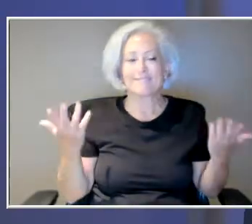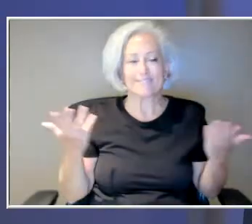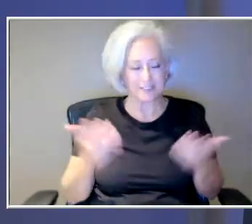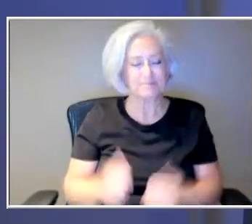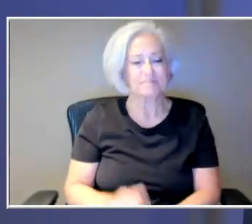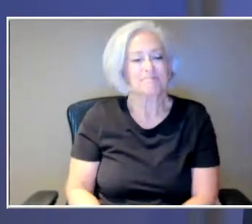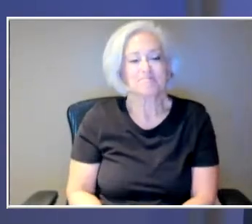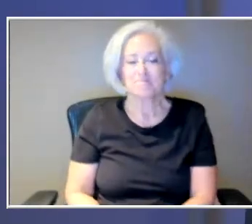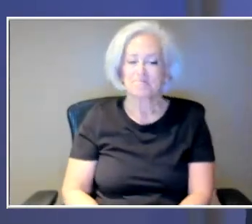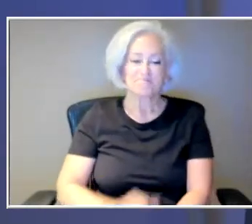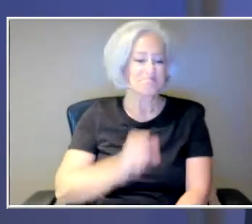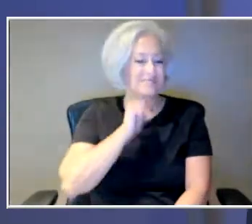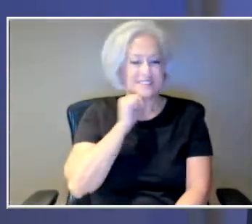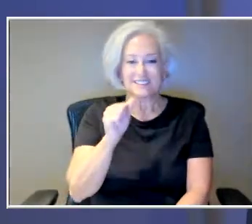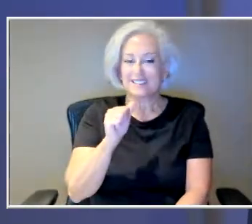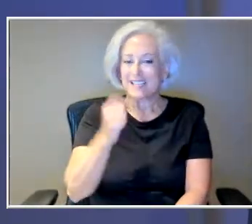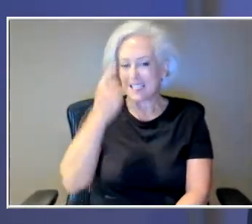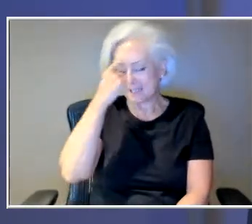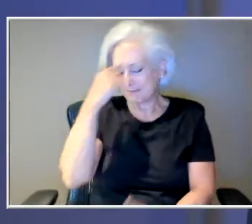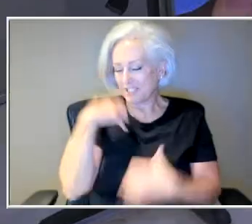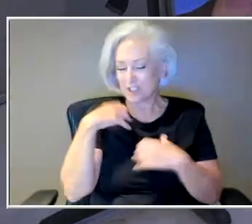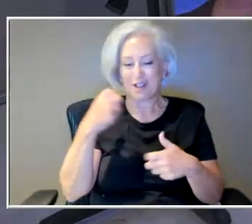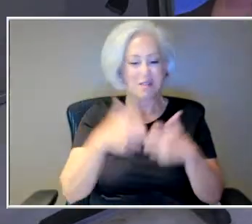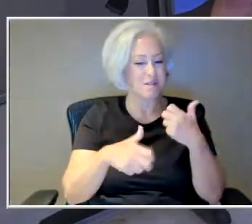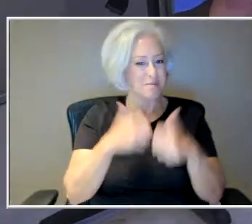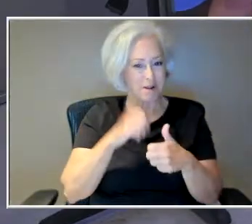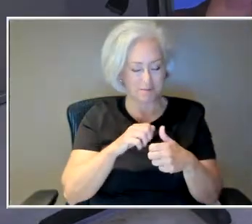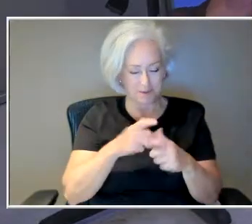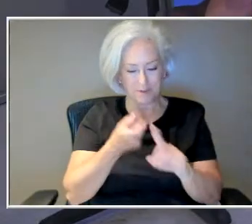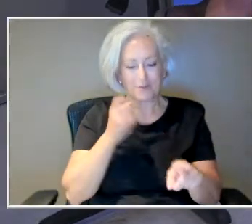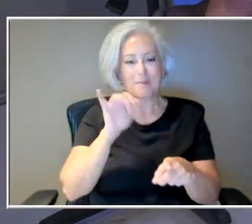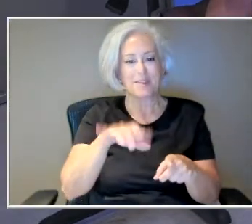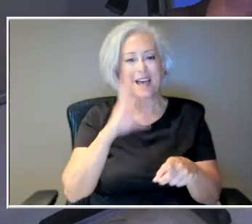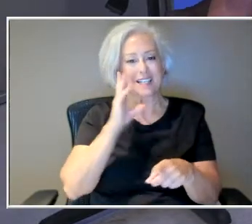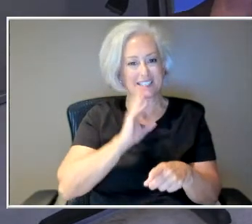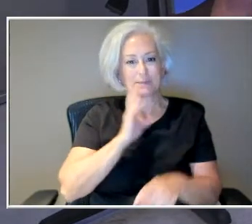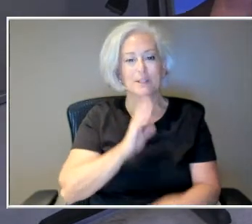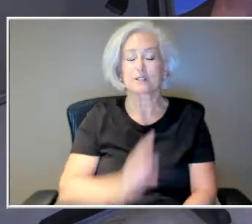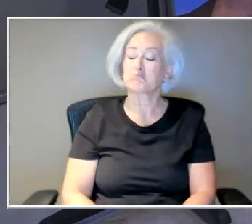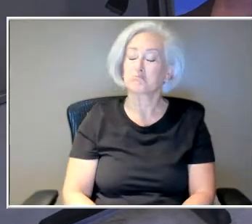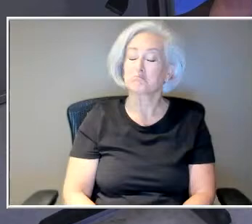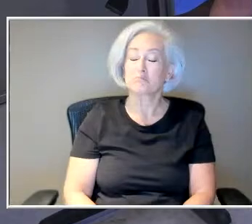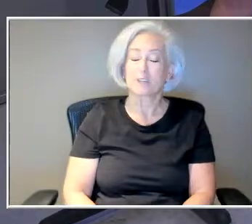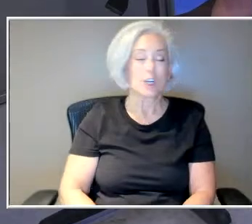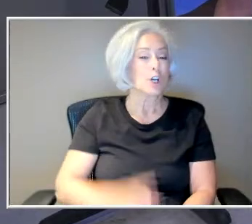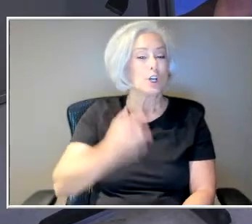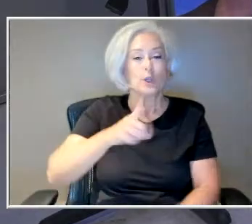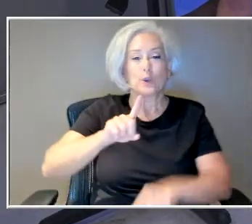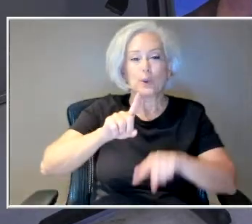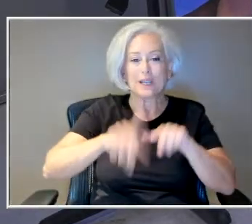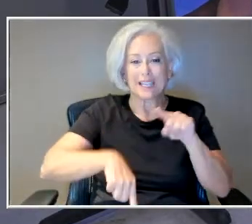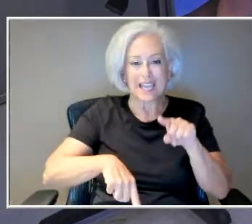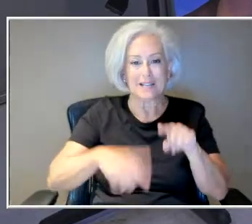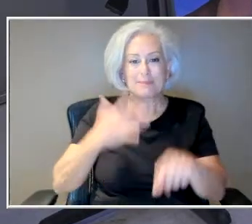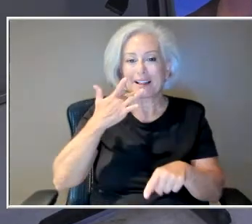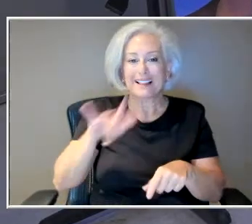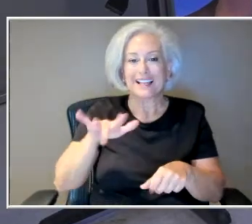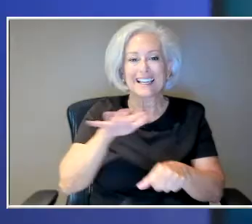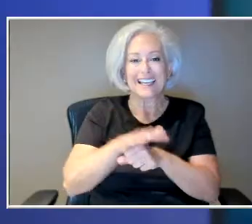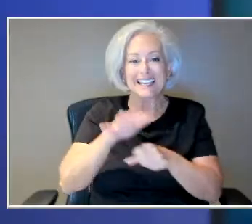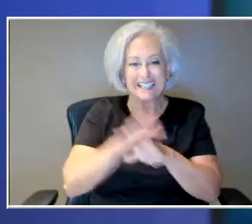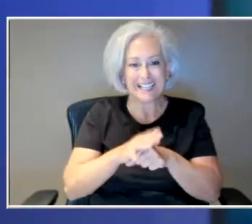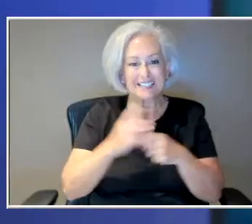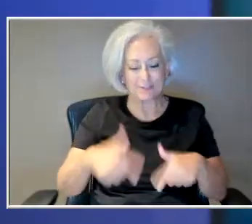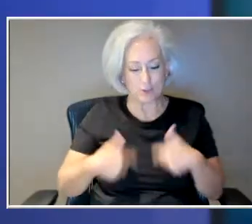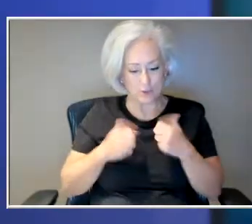have any mental problems. Yeah, I support that Yeah. completely. You can't be fortunate enough to survive bleeding from an aneurysm